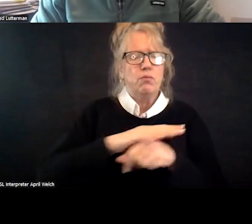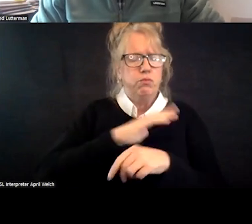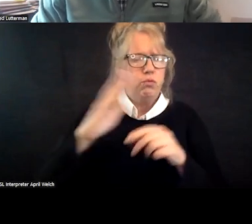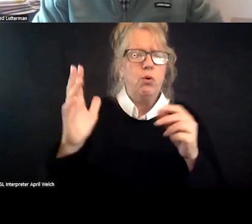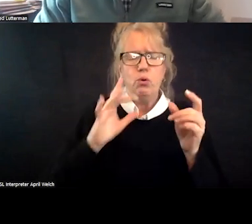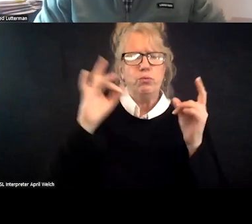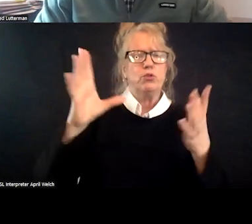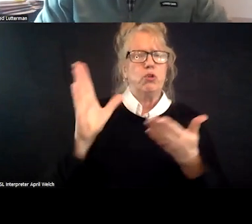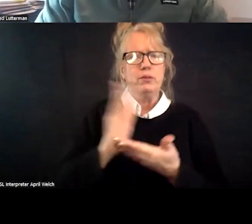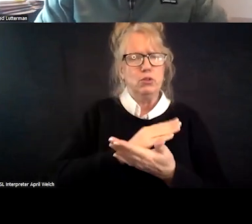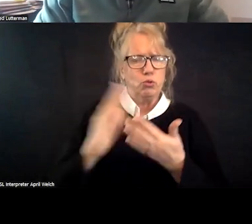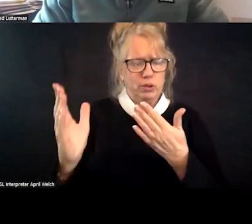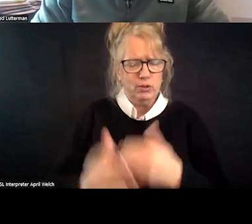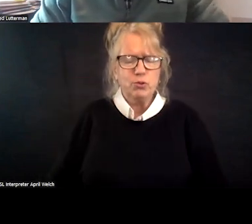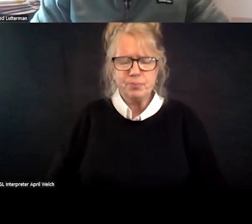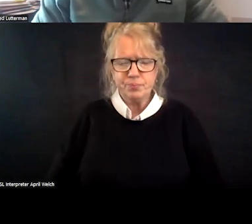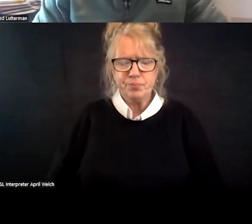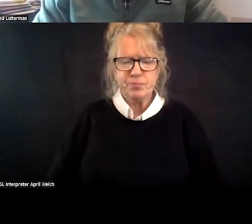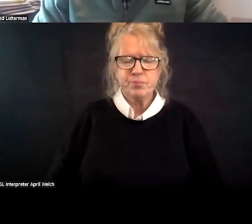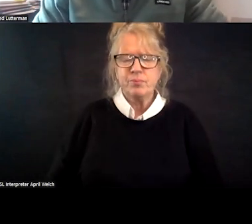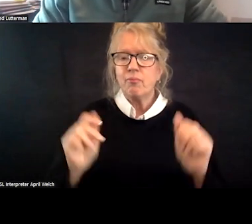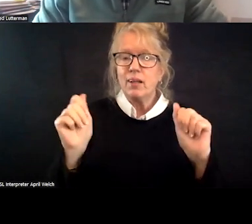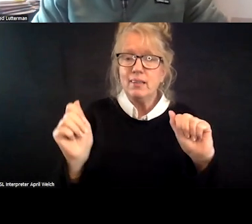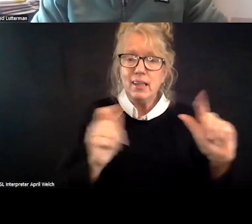continuum. If you go to the next slide,